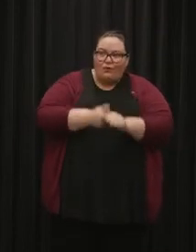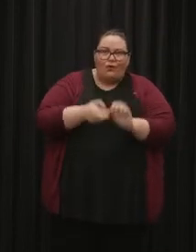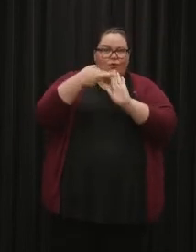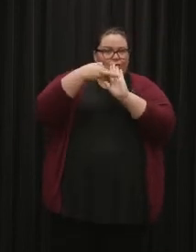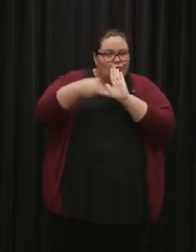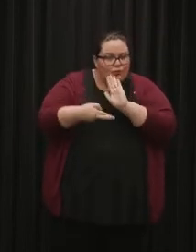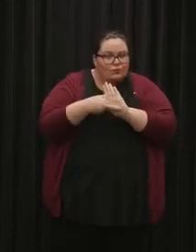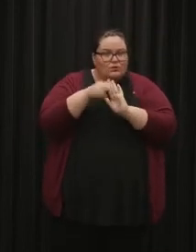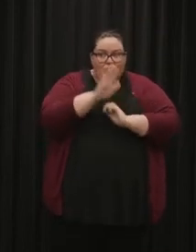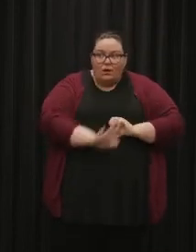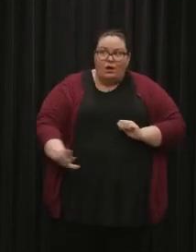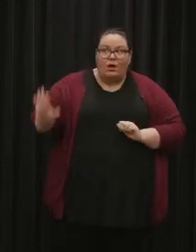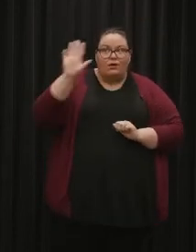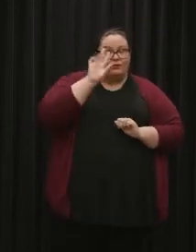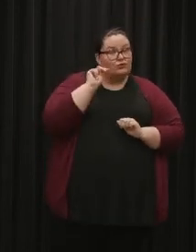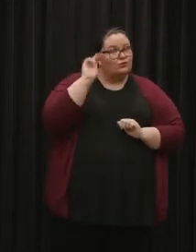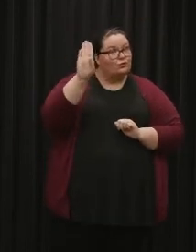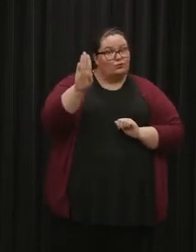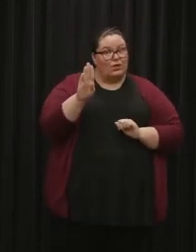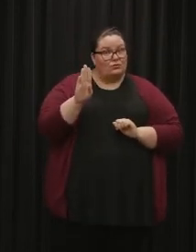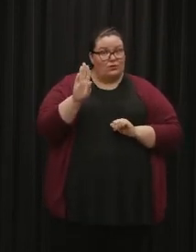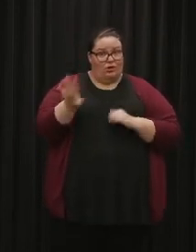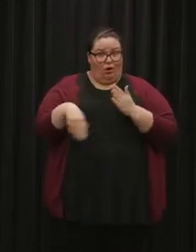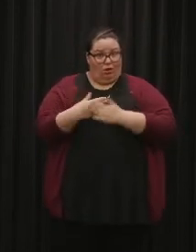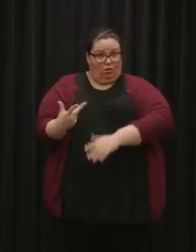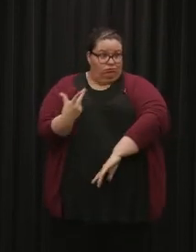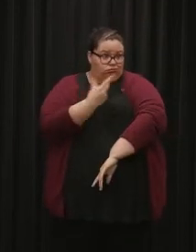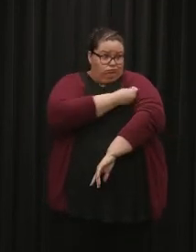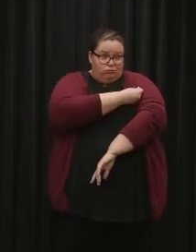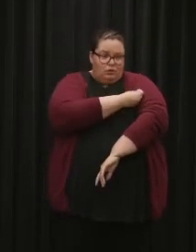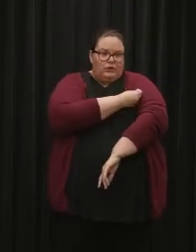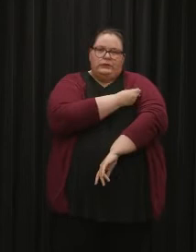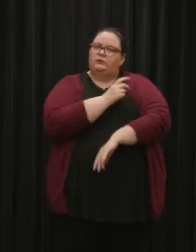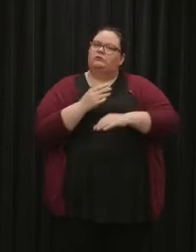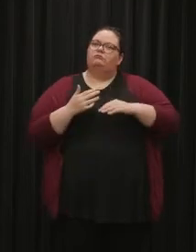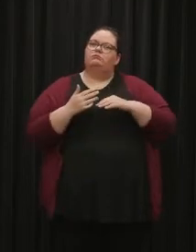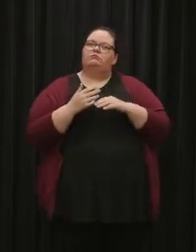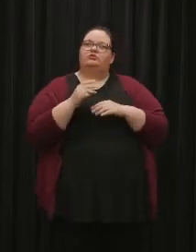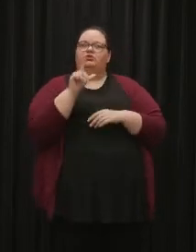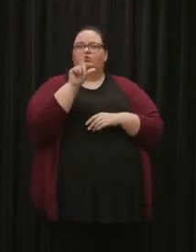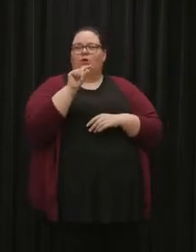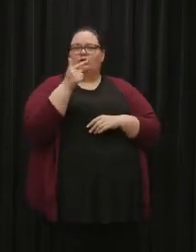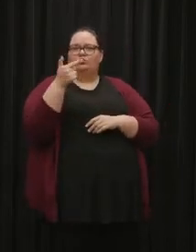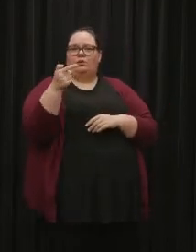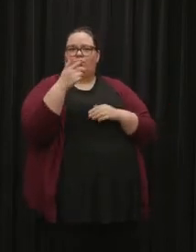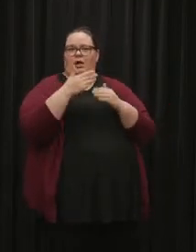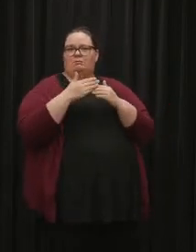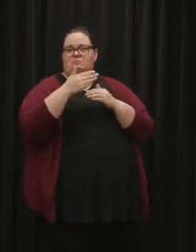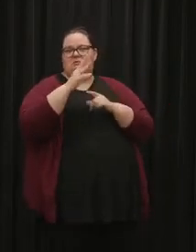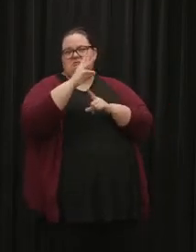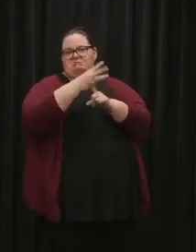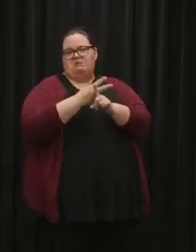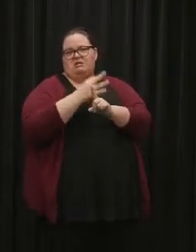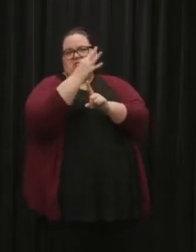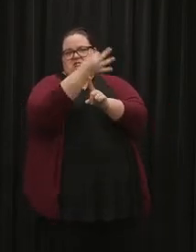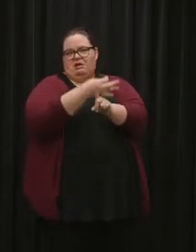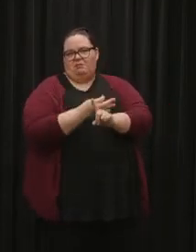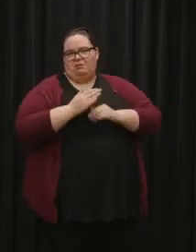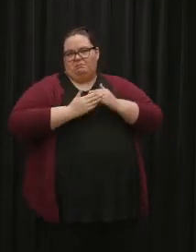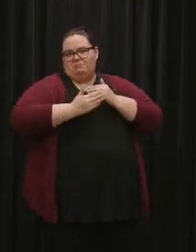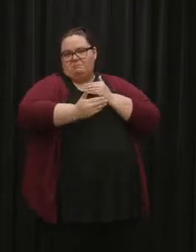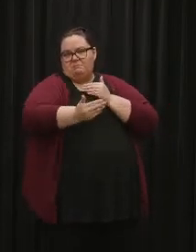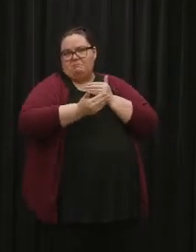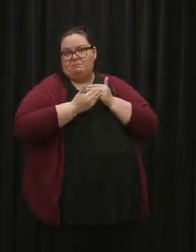entire population in New Brunswick won't actually be all vaccinated until later this year, probably within the next 6 to 9 months.